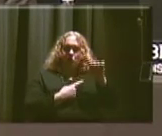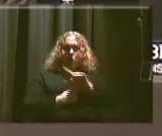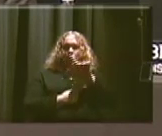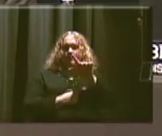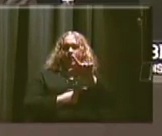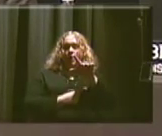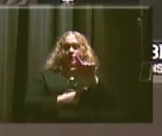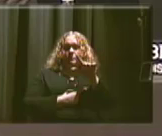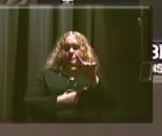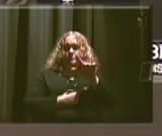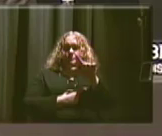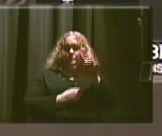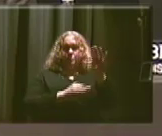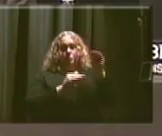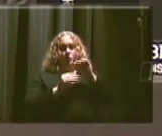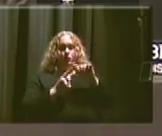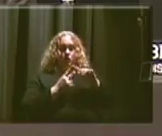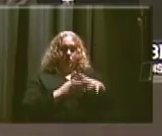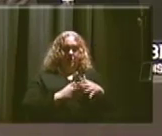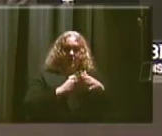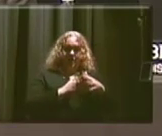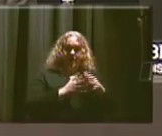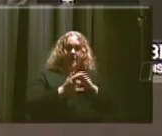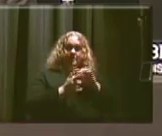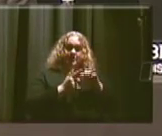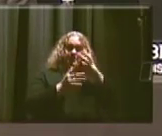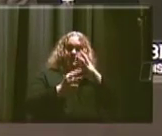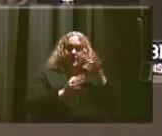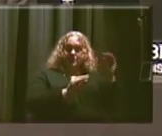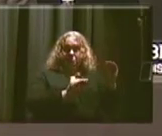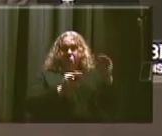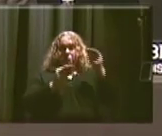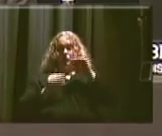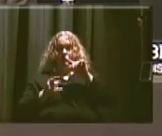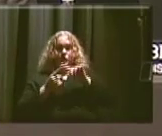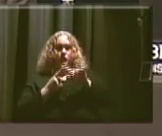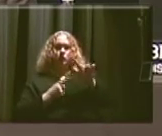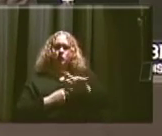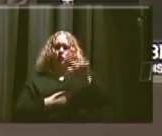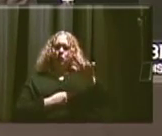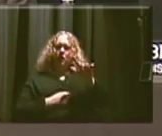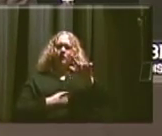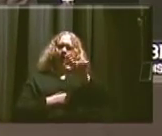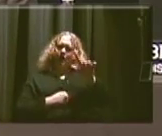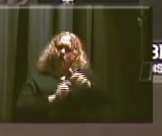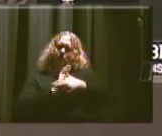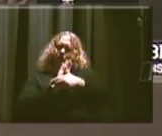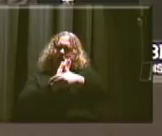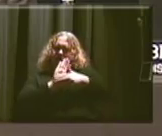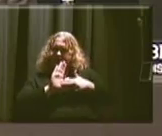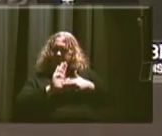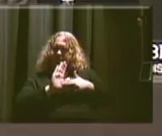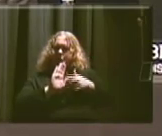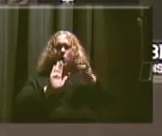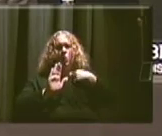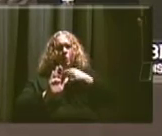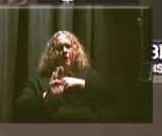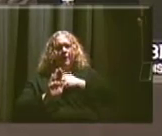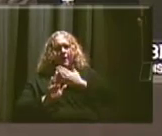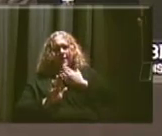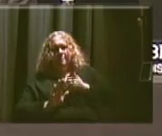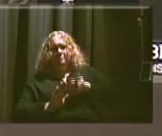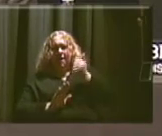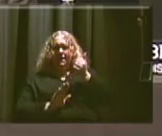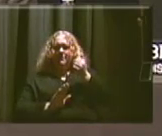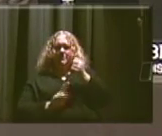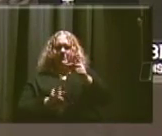And I guess I would ask that you guys take a look. I'm not sure that any district claims that at the moment,